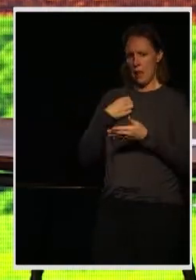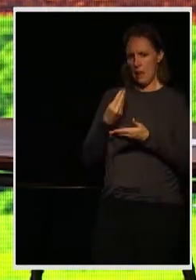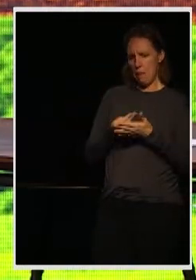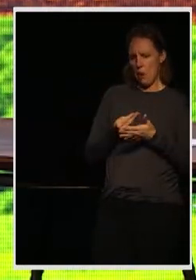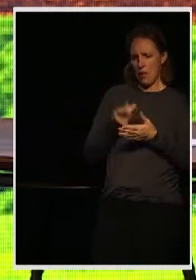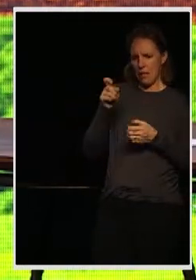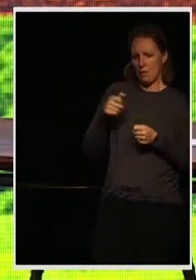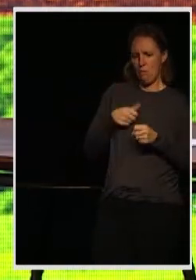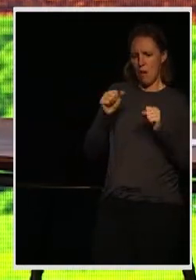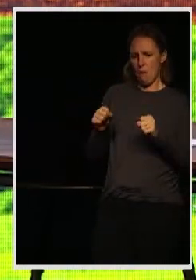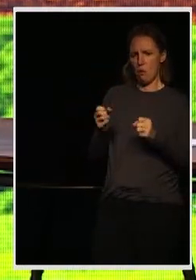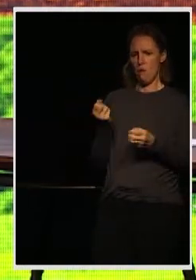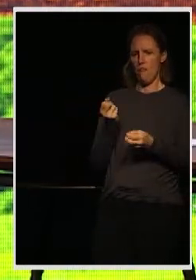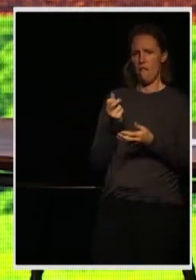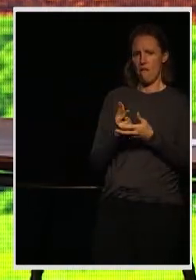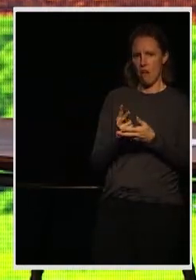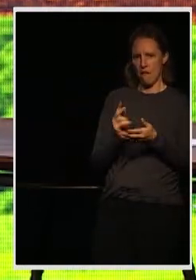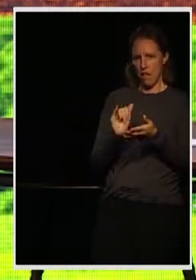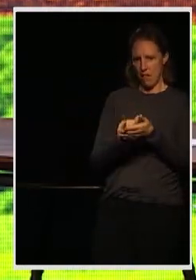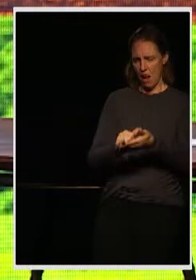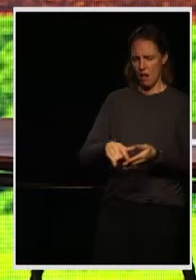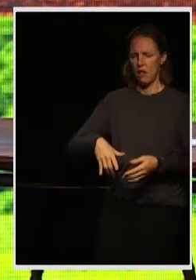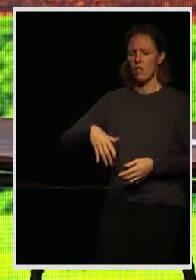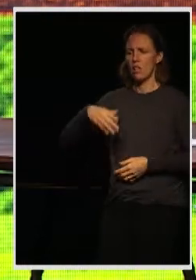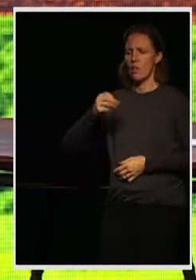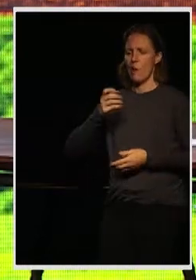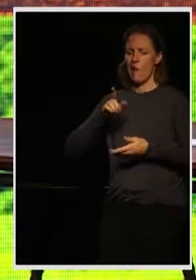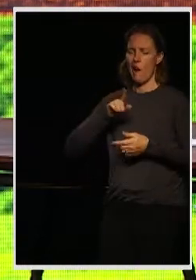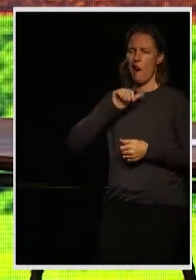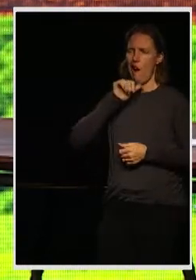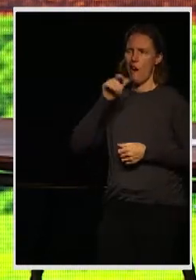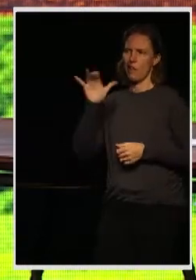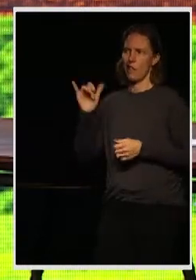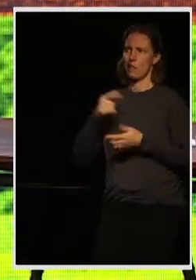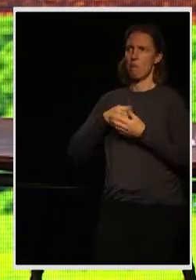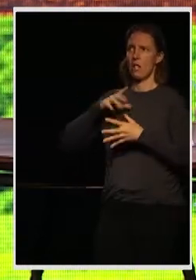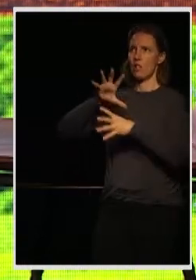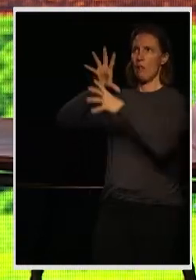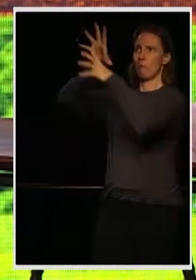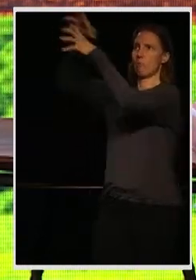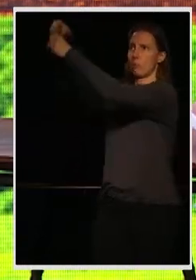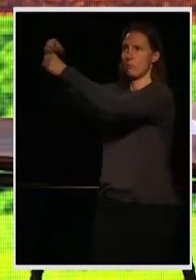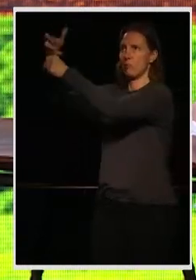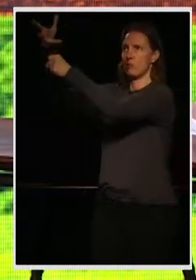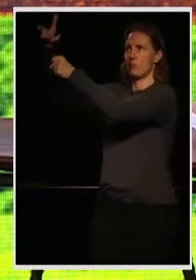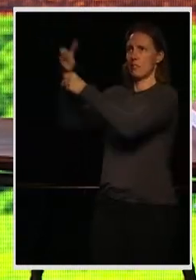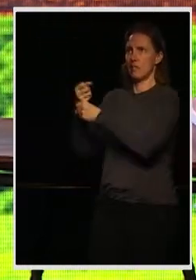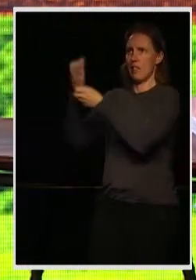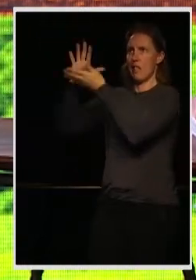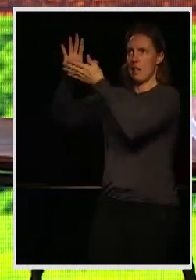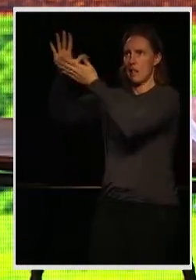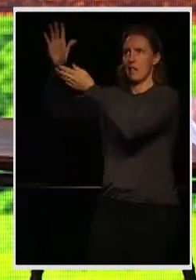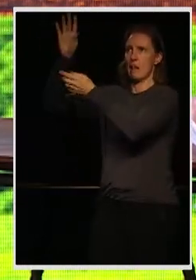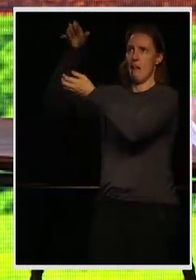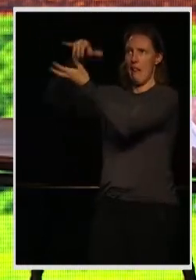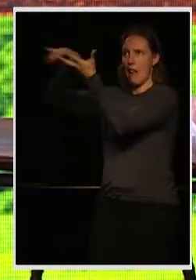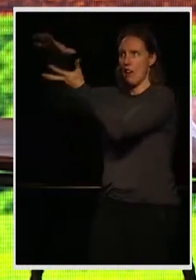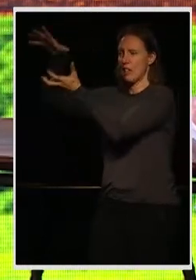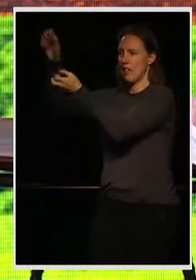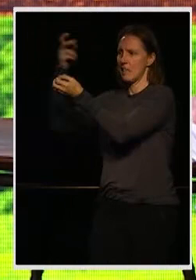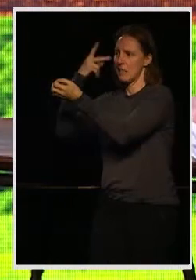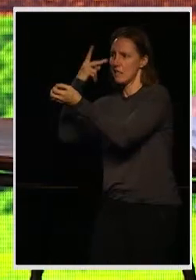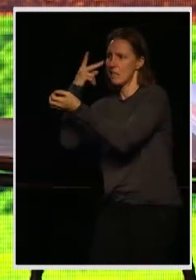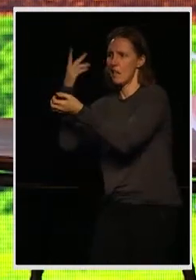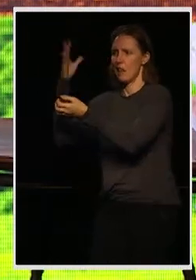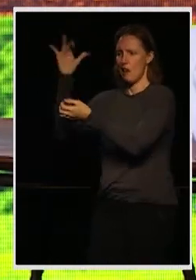verify. And unlike some of these direct air capture approaches, which are very expensive, you can actually see the carbon. It turns into a